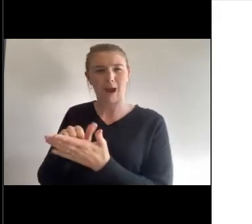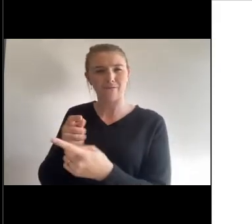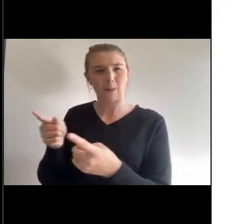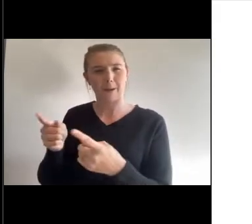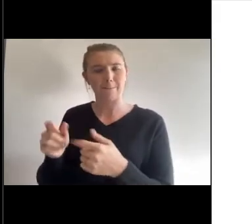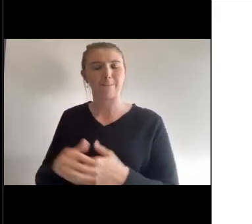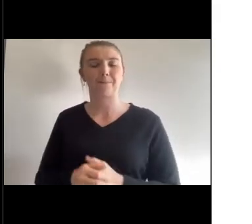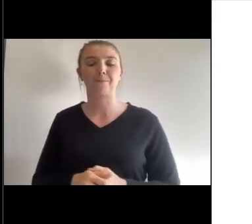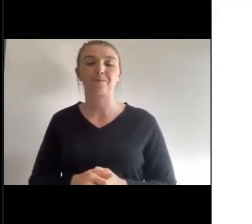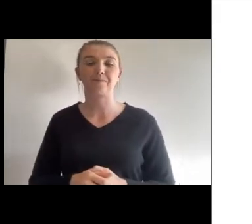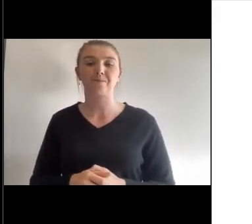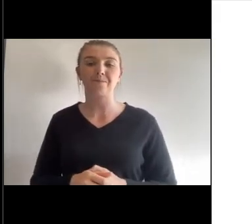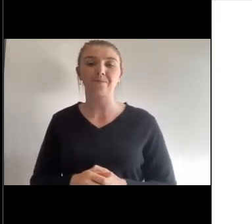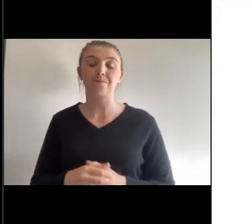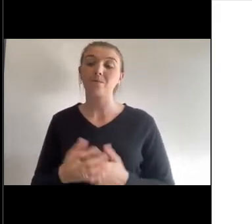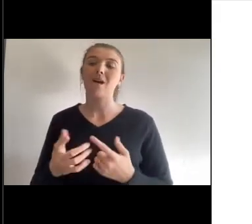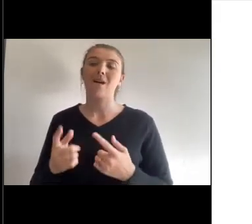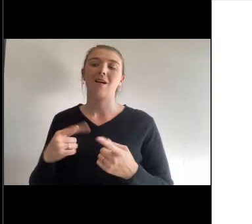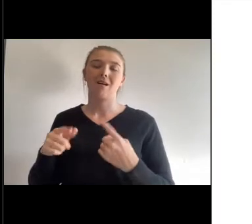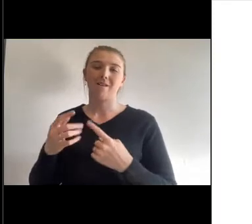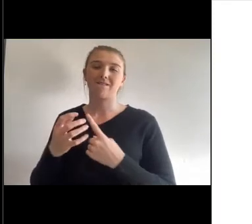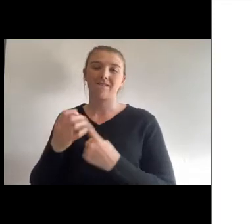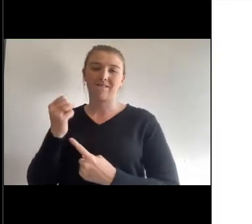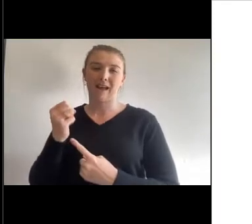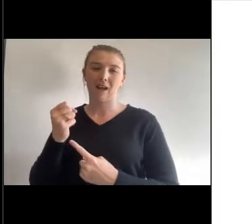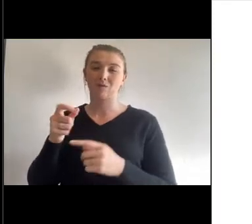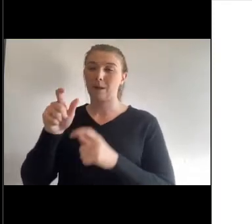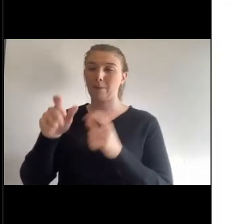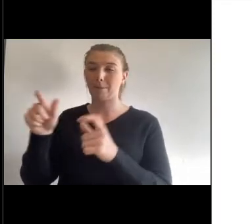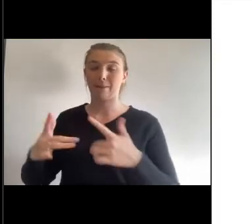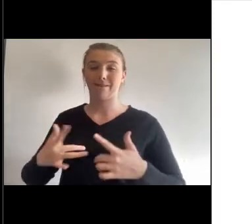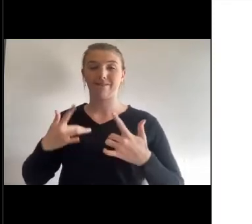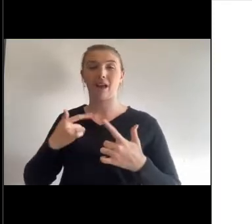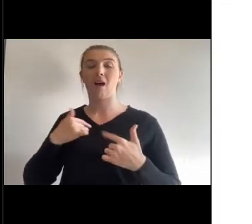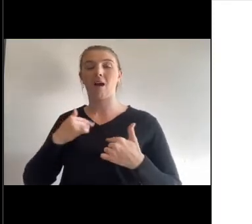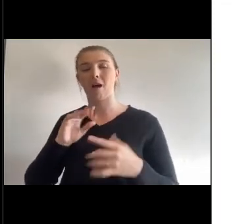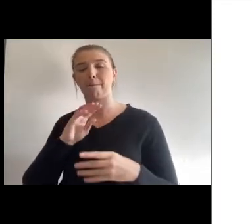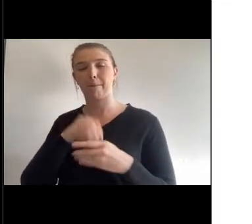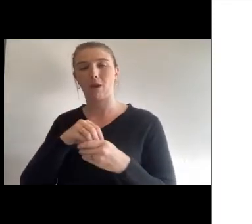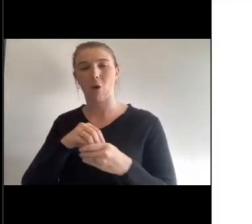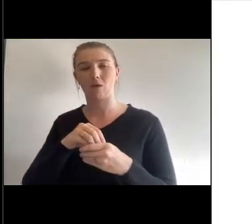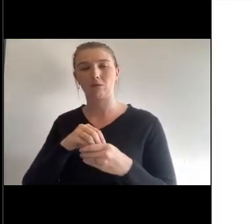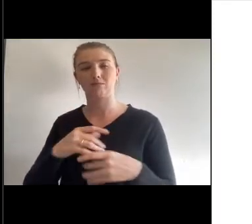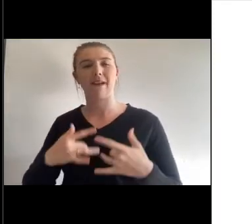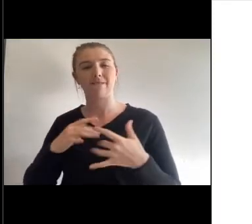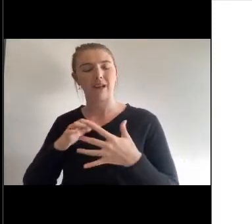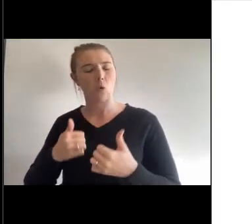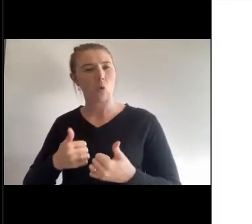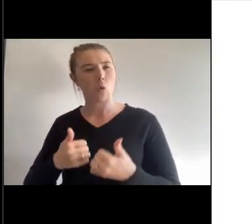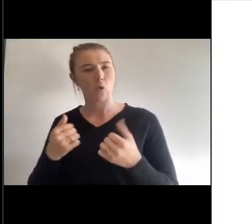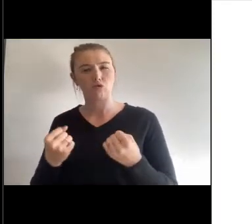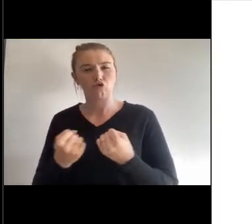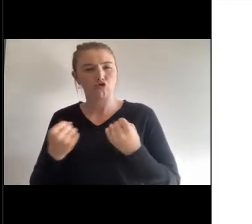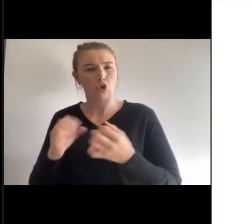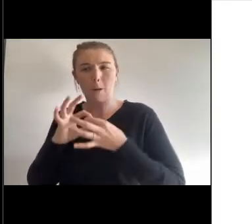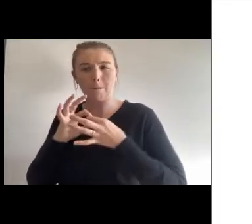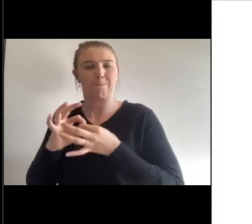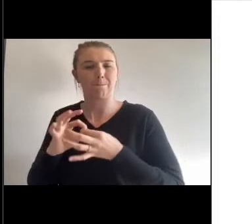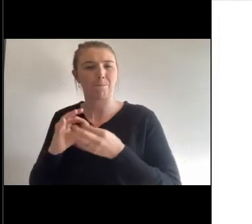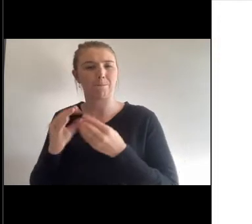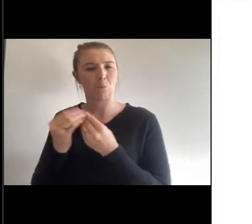who feel that they belong feel really a strong sense of connection with others. And I'm going to come back to connection in a minute, because that was one of